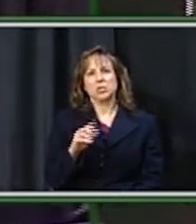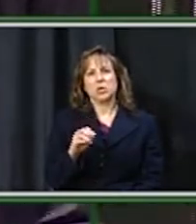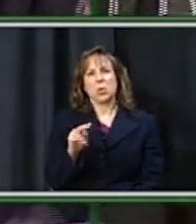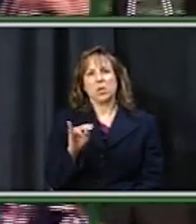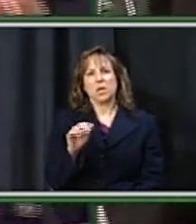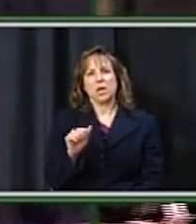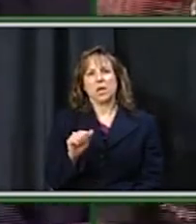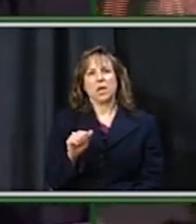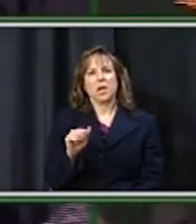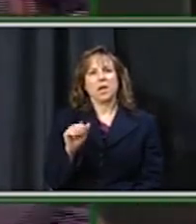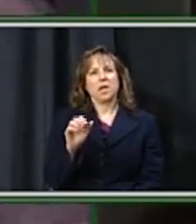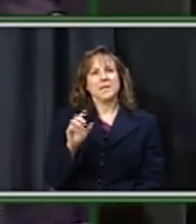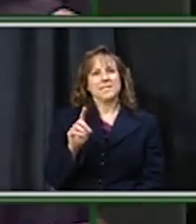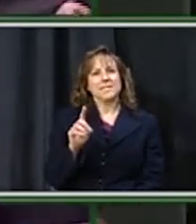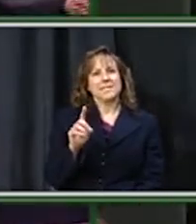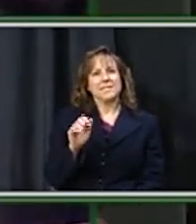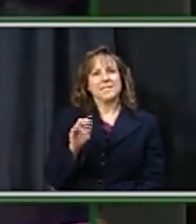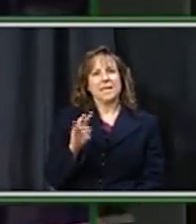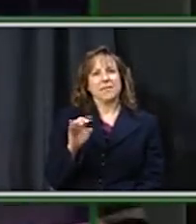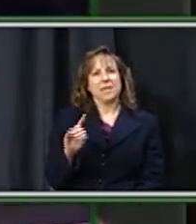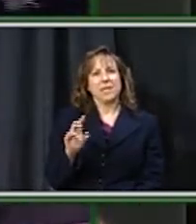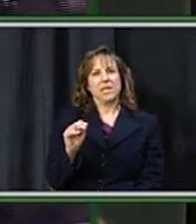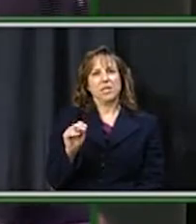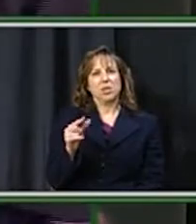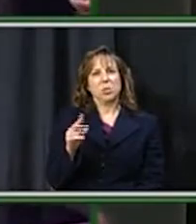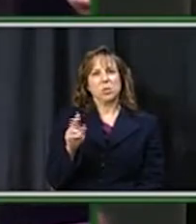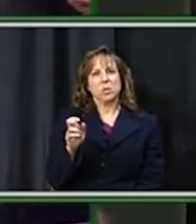David Nguyen.